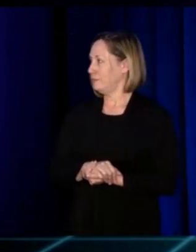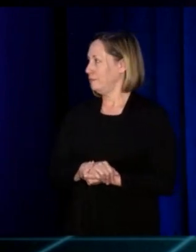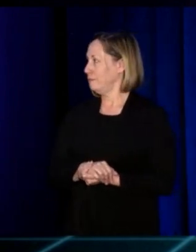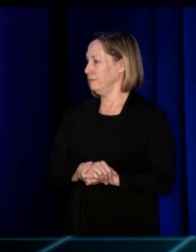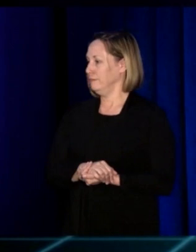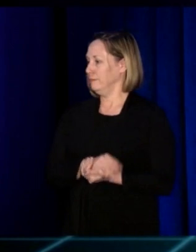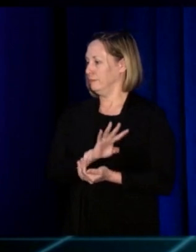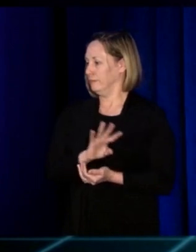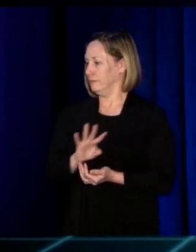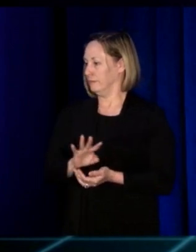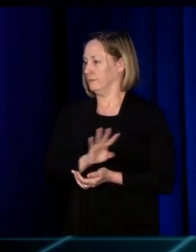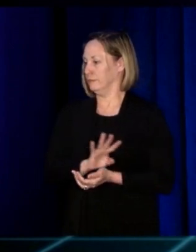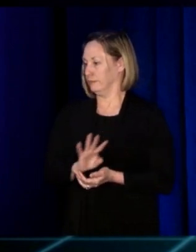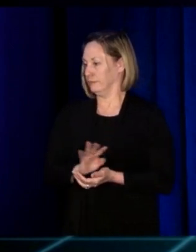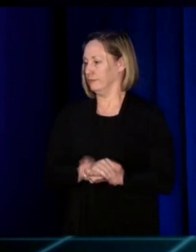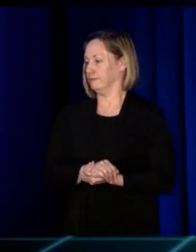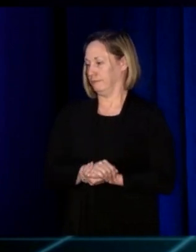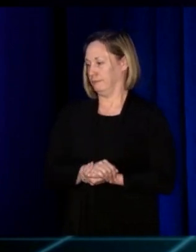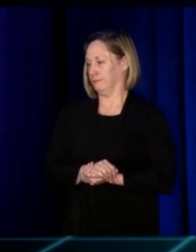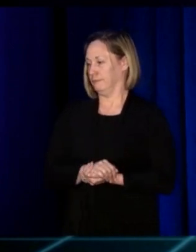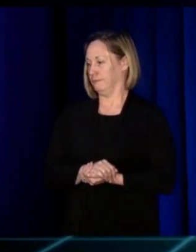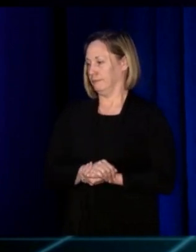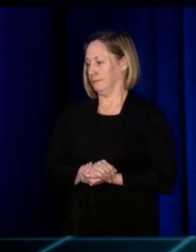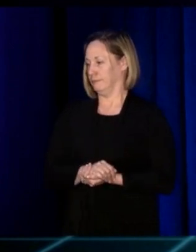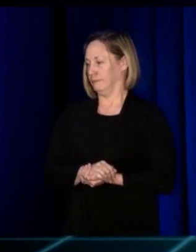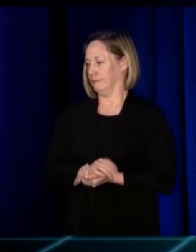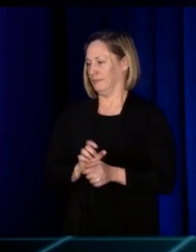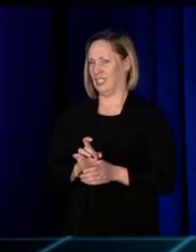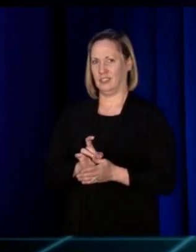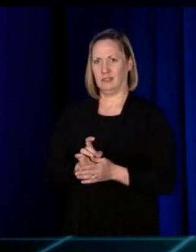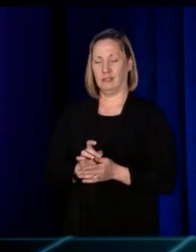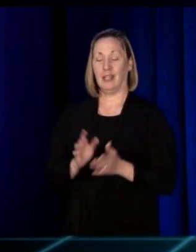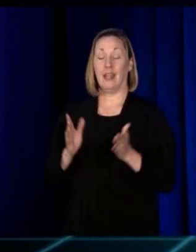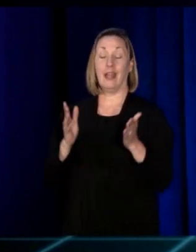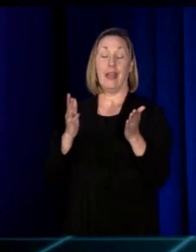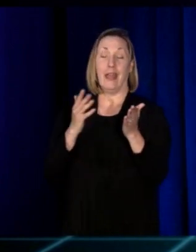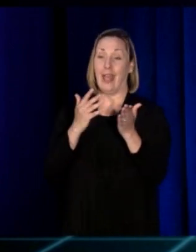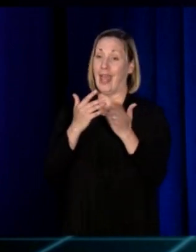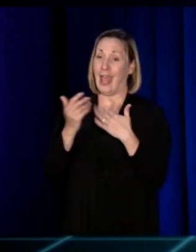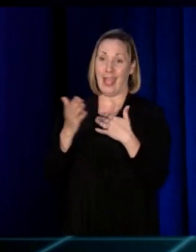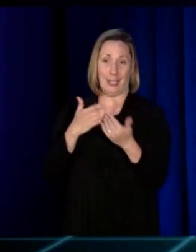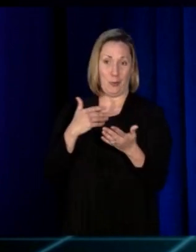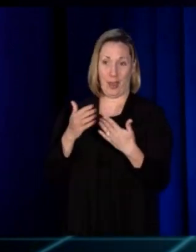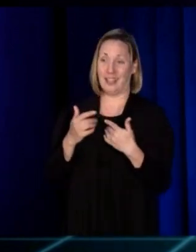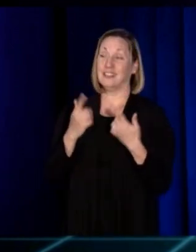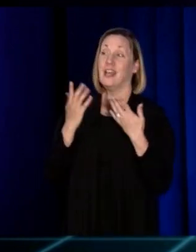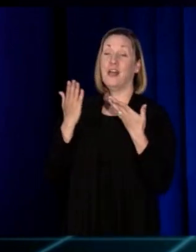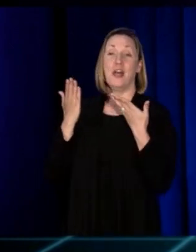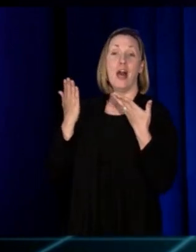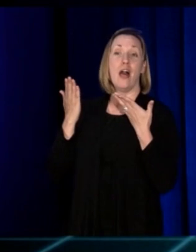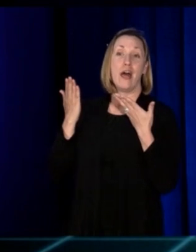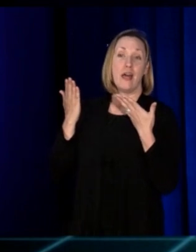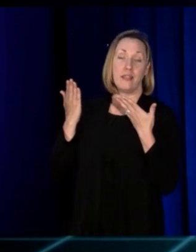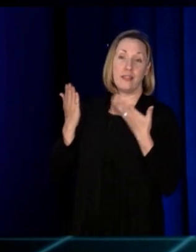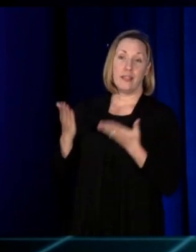444, 444. It's showing up for some reason. Anyways, the way this